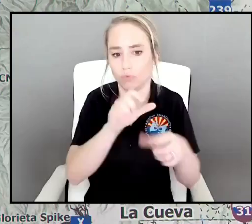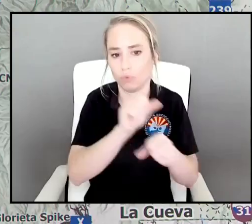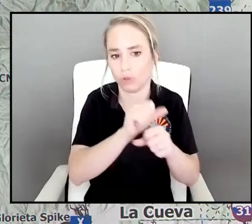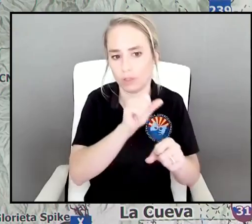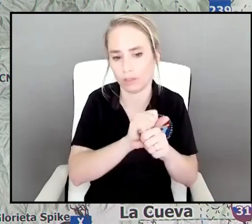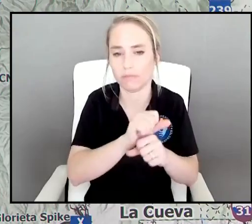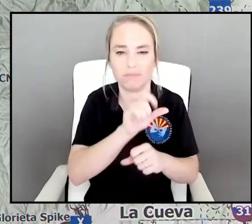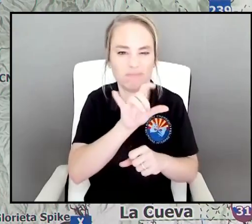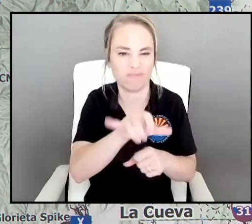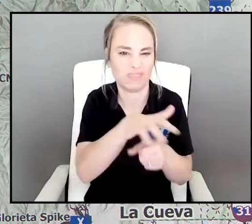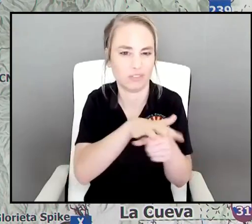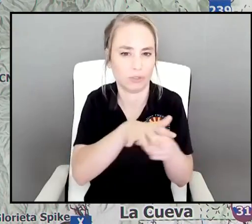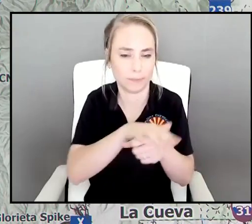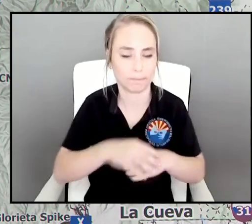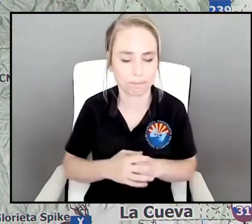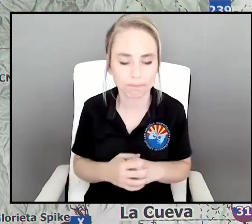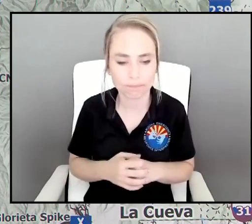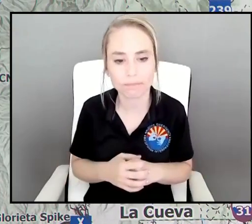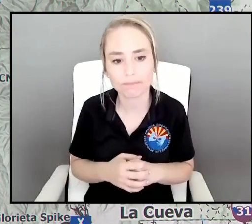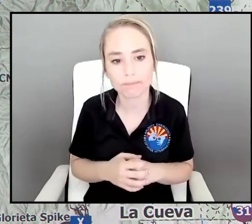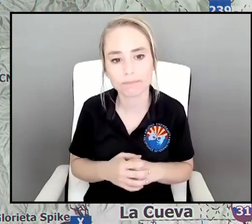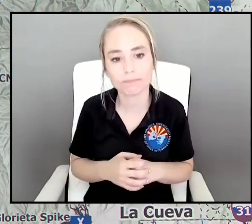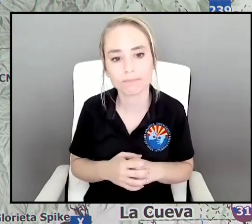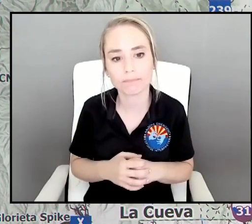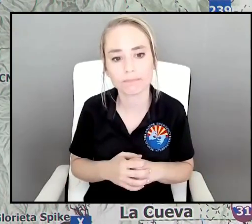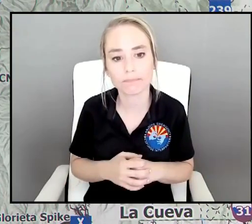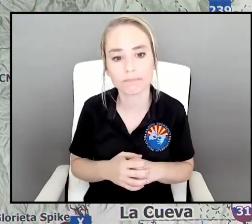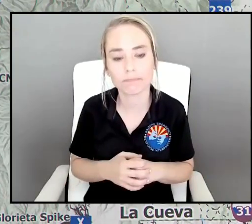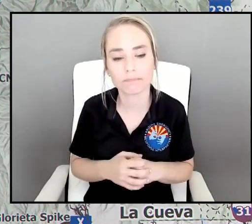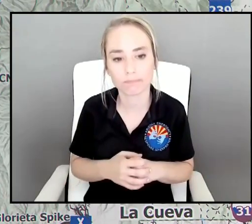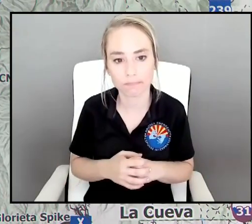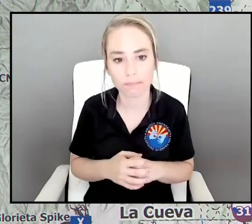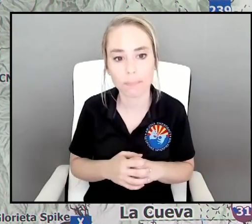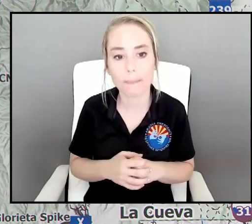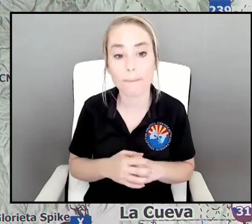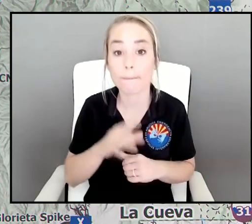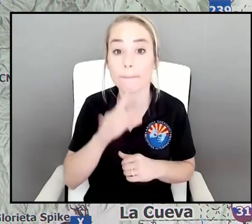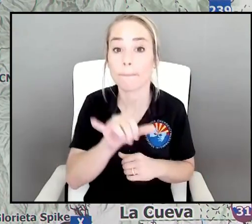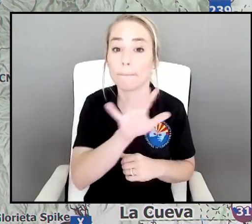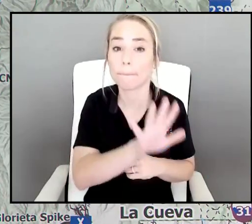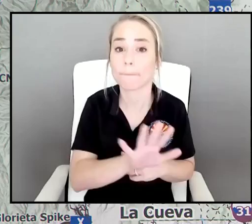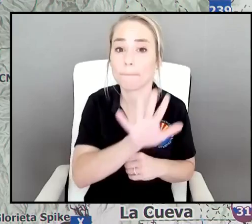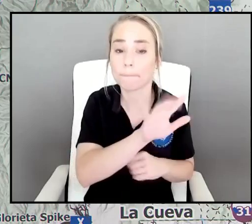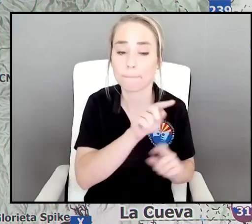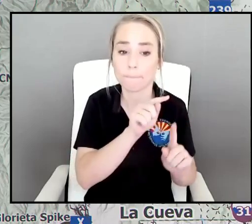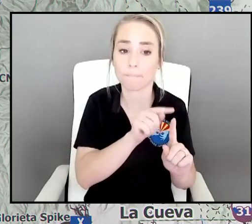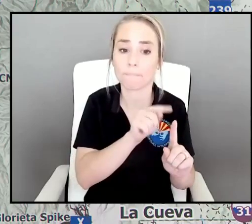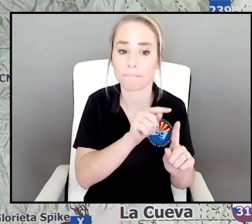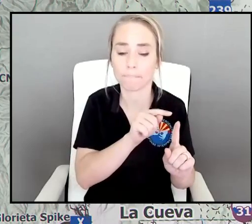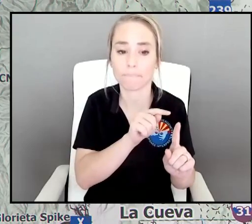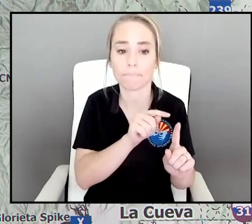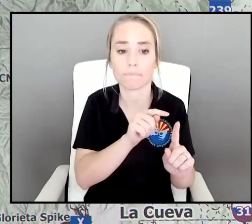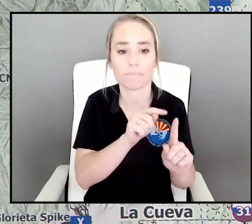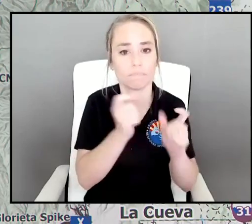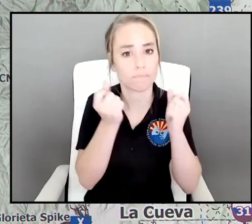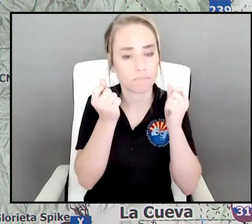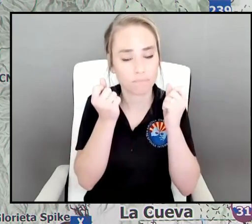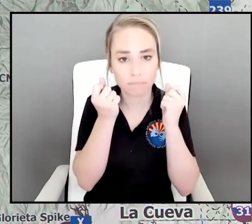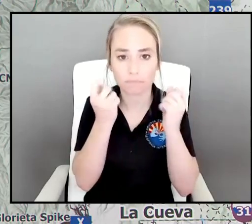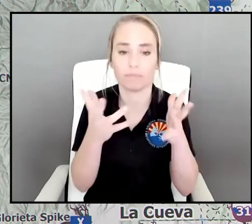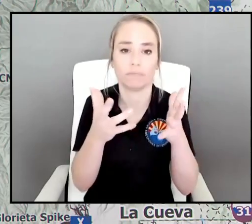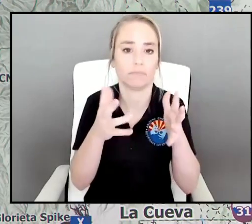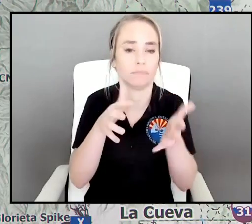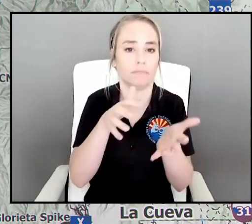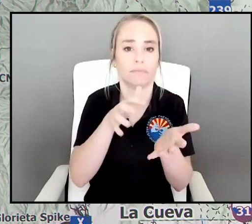lines up in this area right here. So all of this area, there's a whole series of dozer line in there, and they're